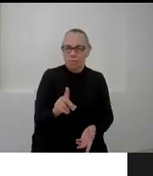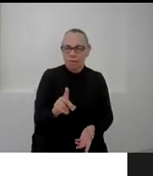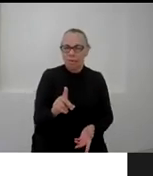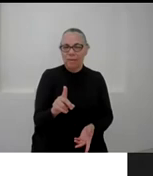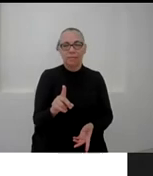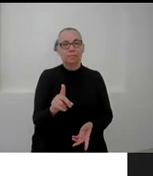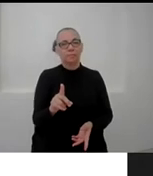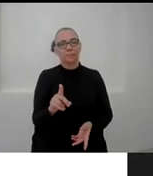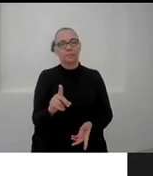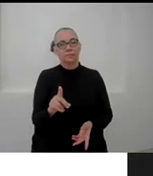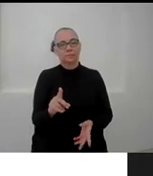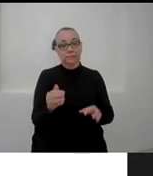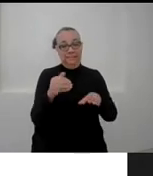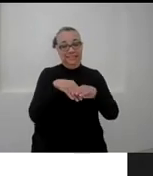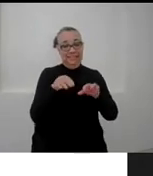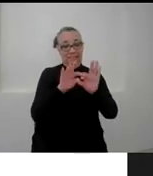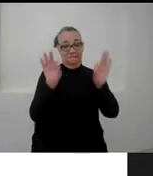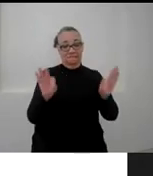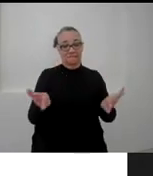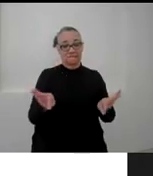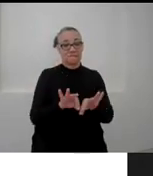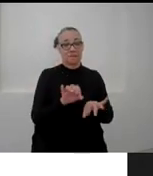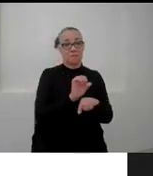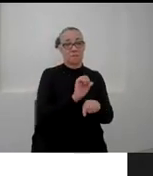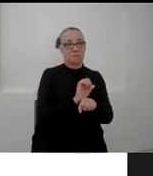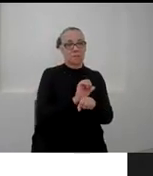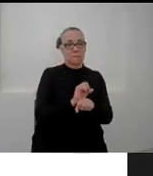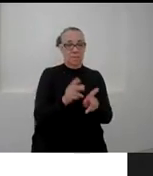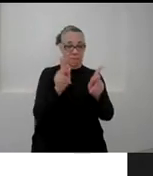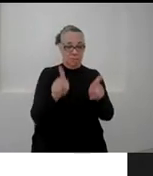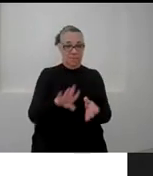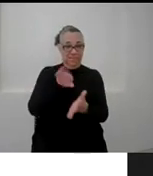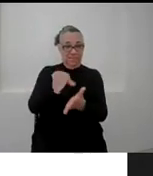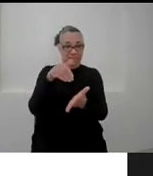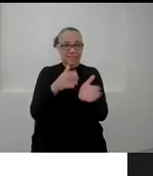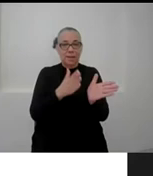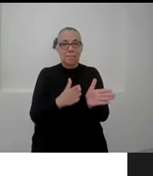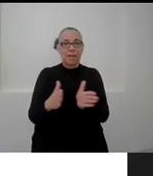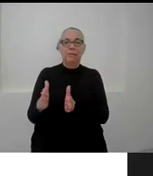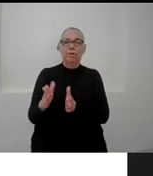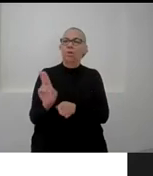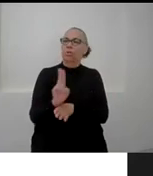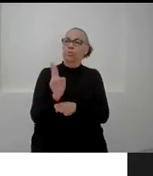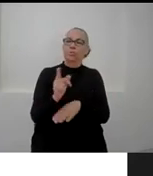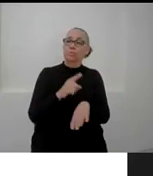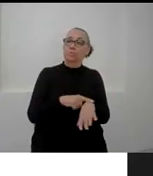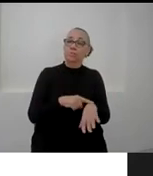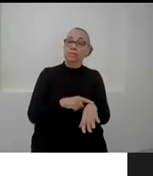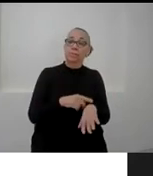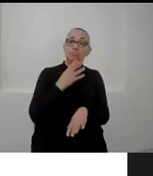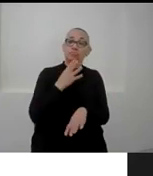a framework of person-centered planning. And we'll spend just a little bit of time talking about